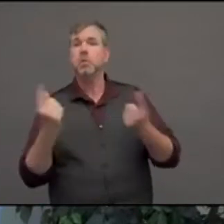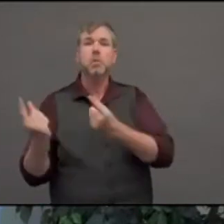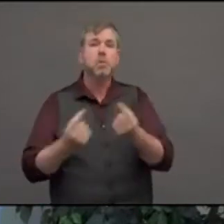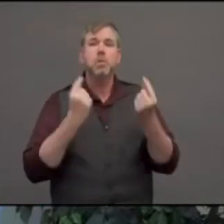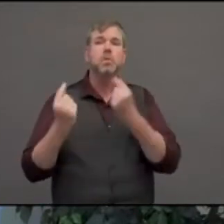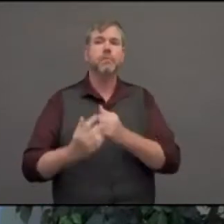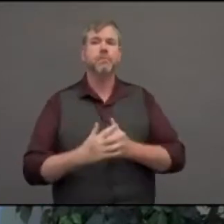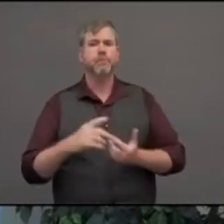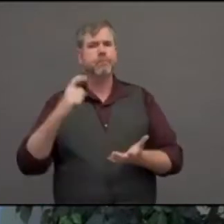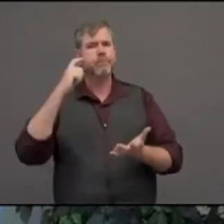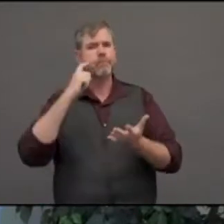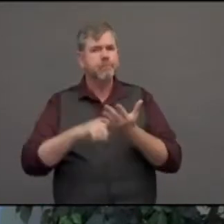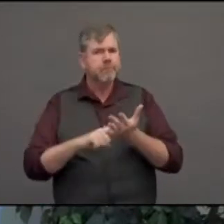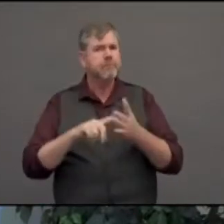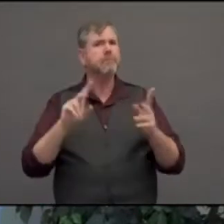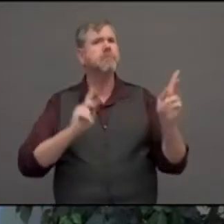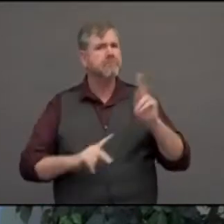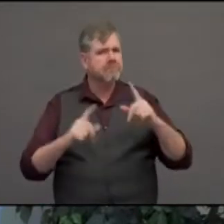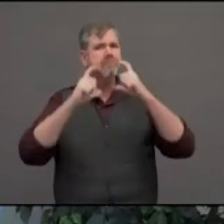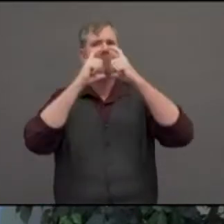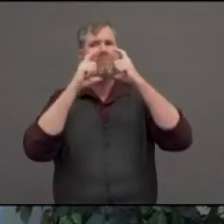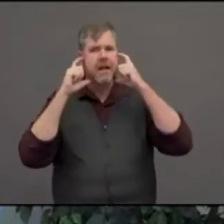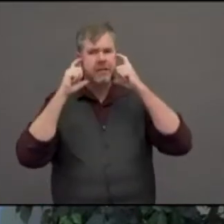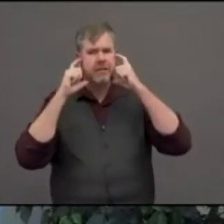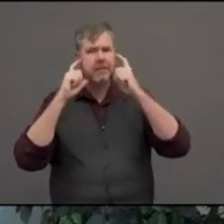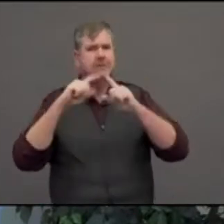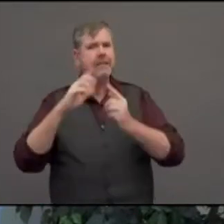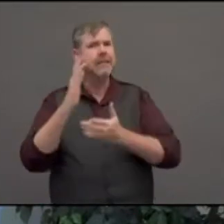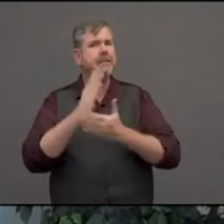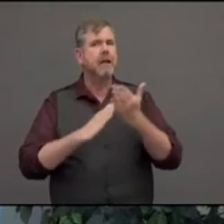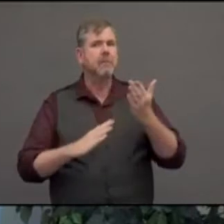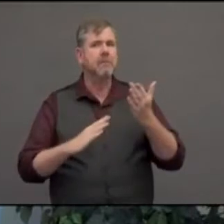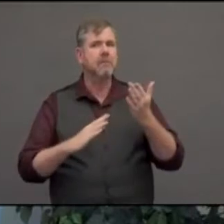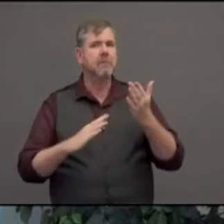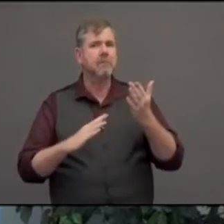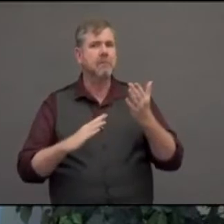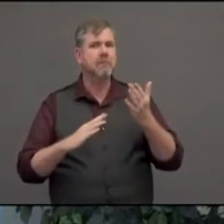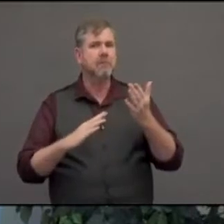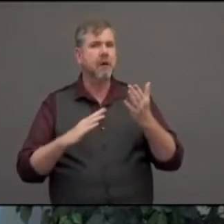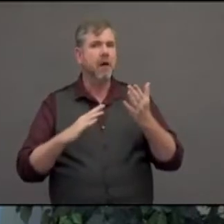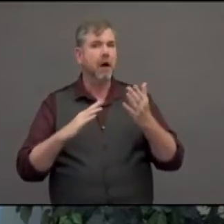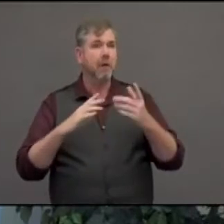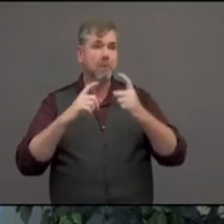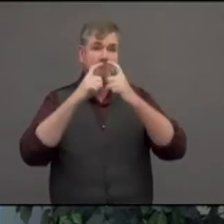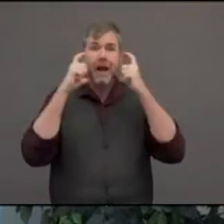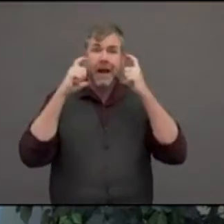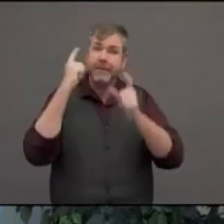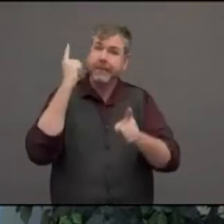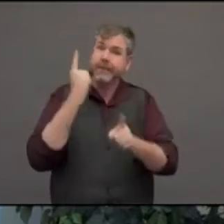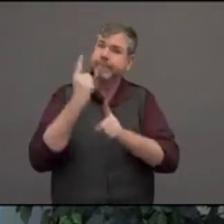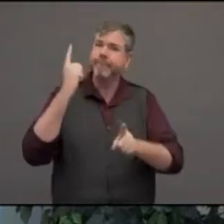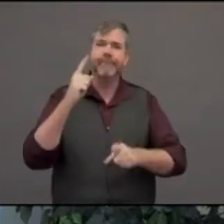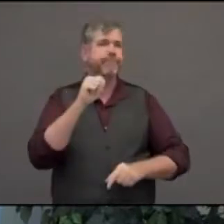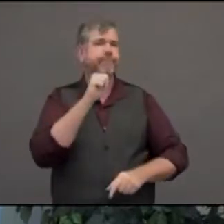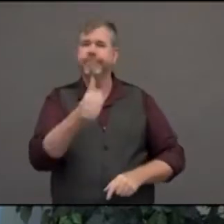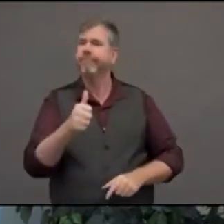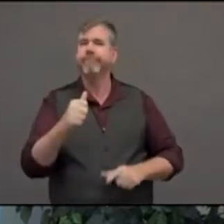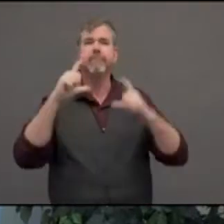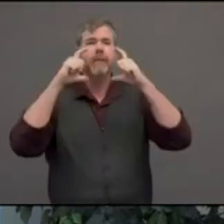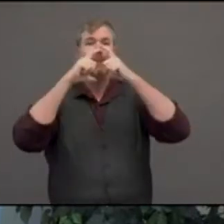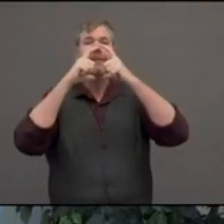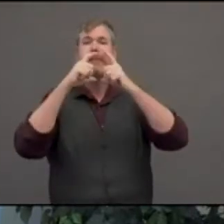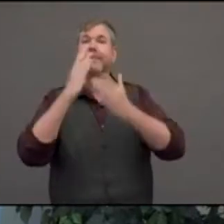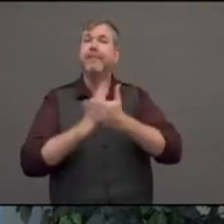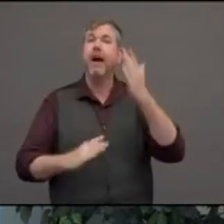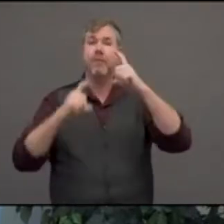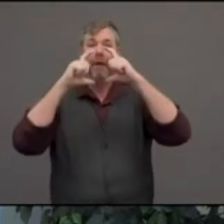had their mask, but some of them were not wearing it properly. So you're going to just demonstrate the different things that we have seen